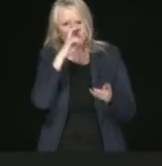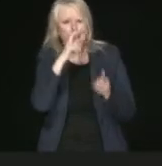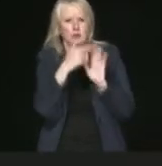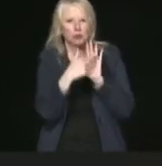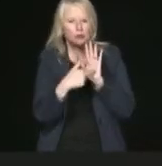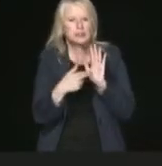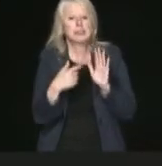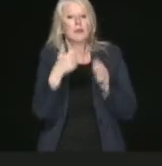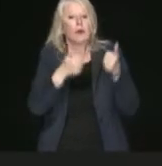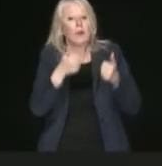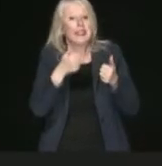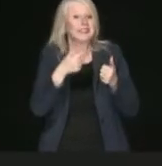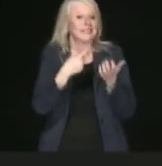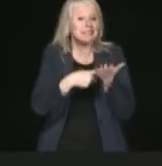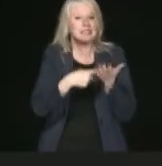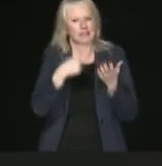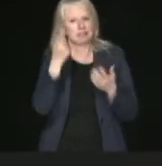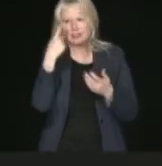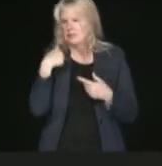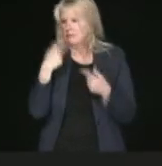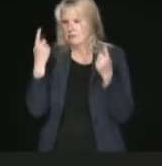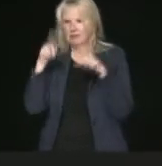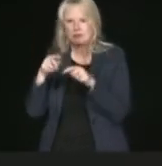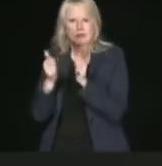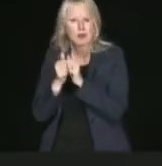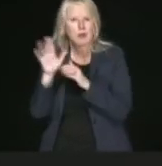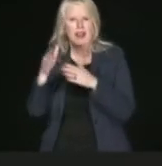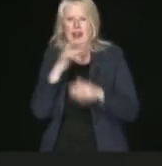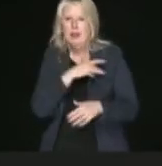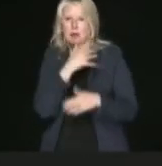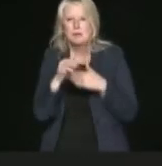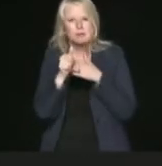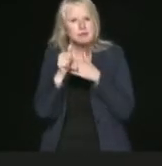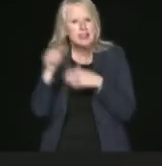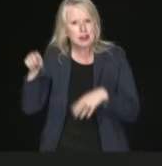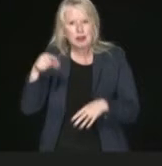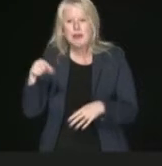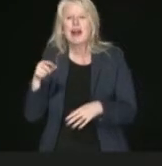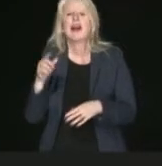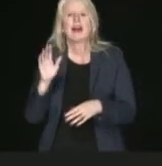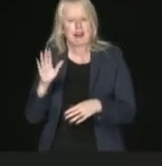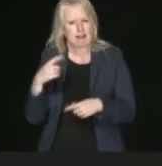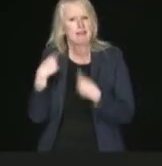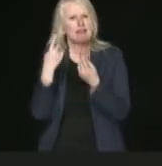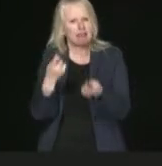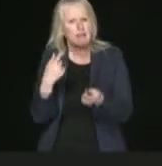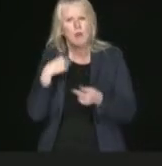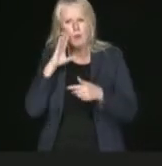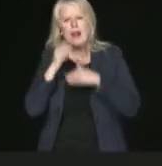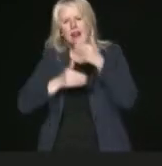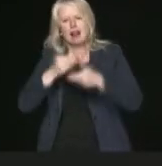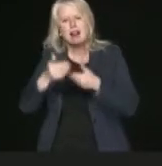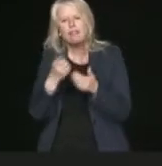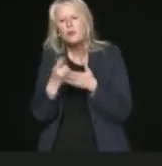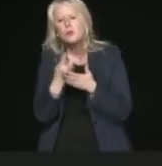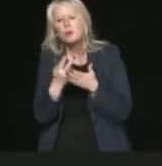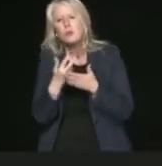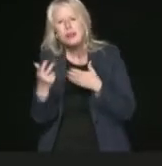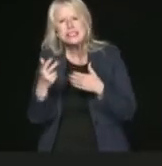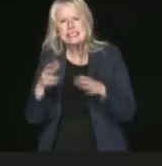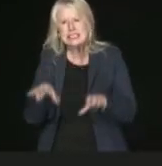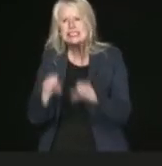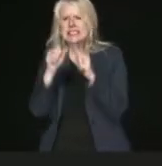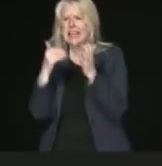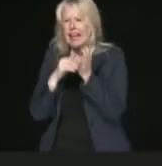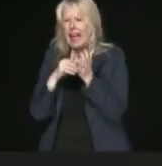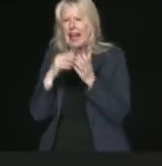that we should be able to do that in the weeks and months to come. But we have to reflect very carefully